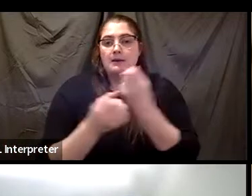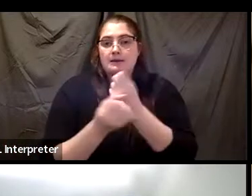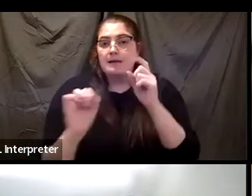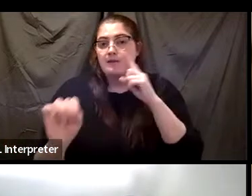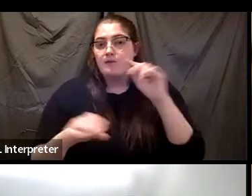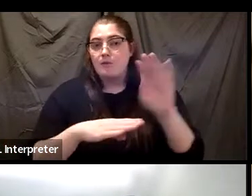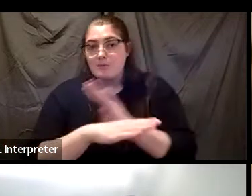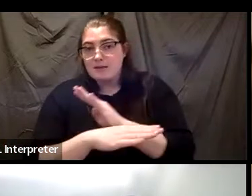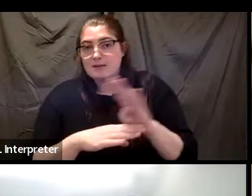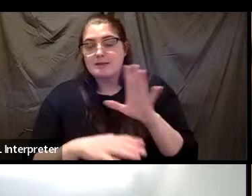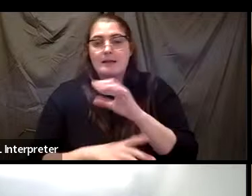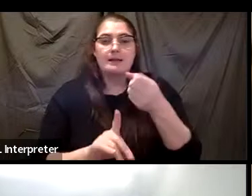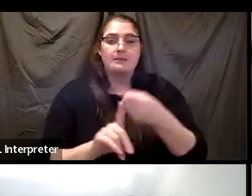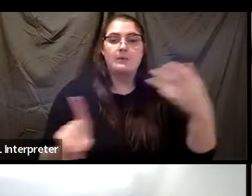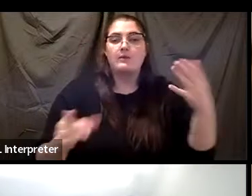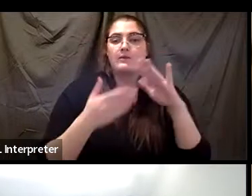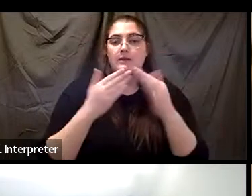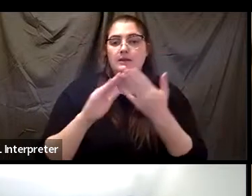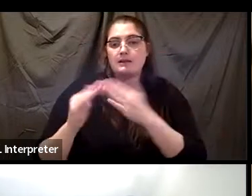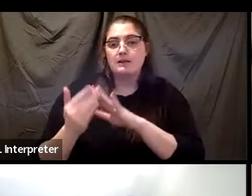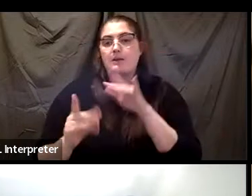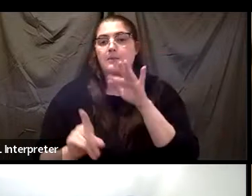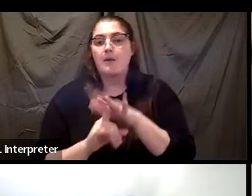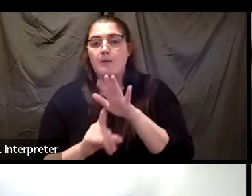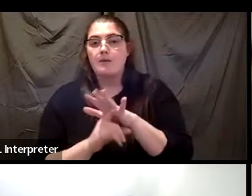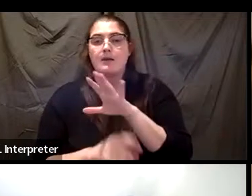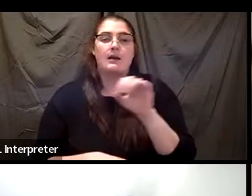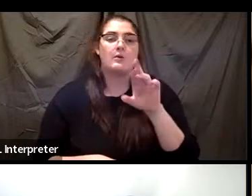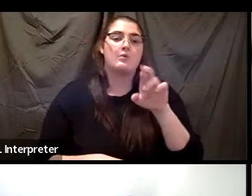city's popular camera rebate program.